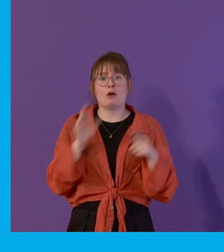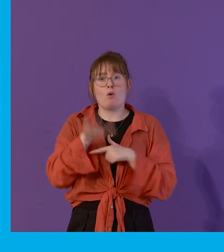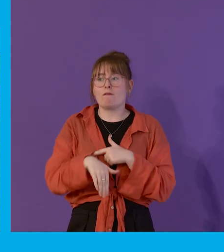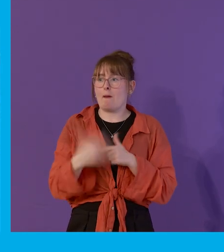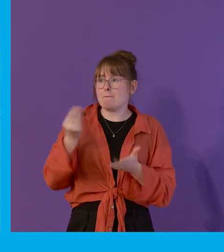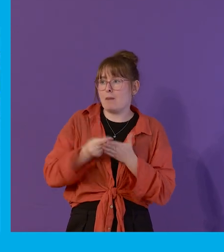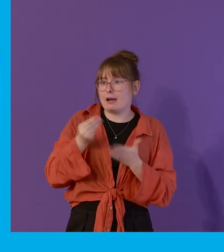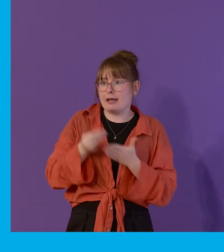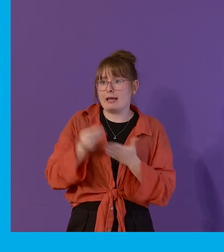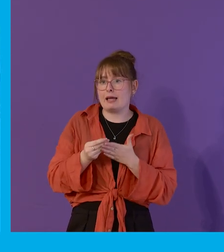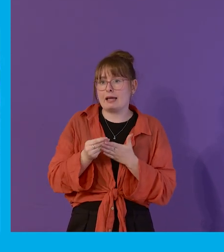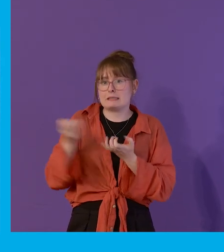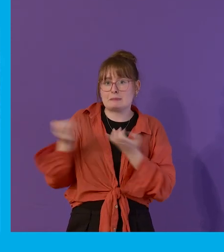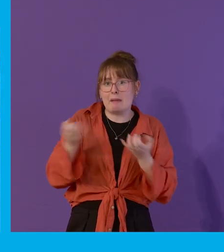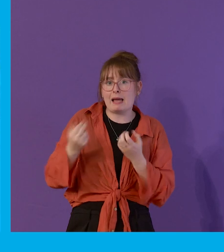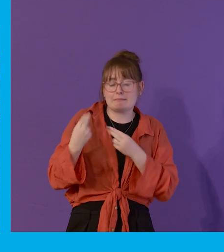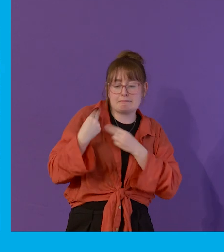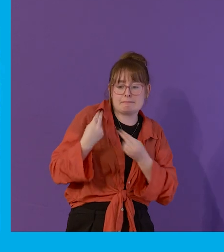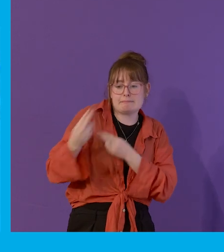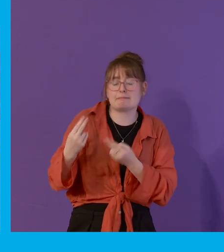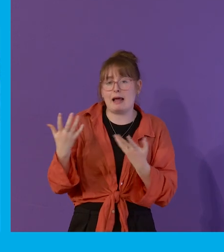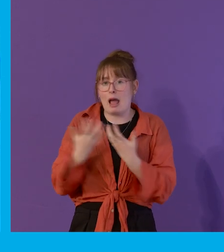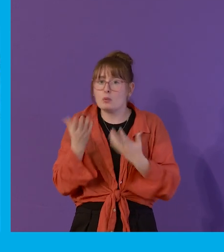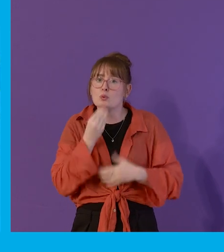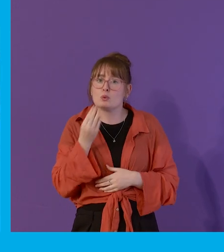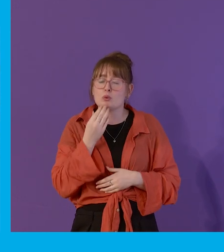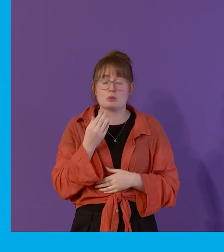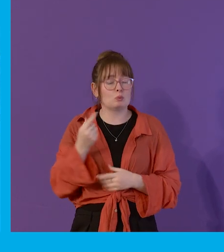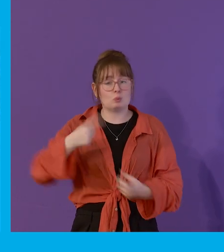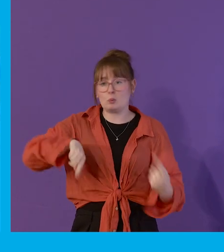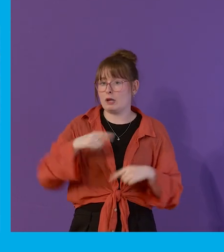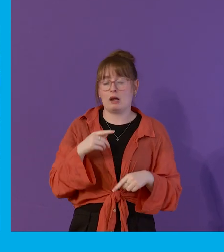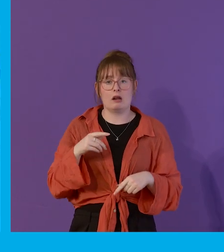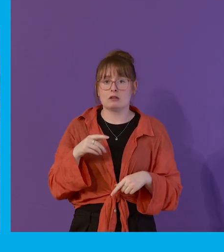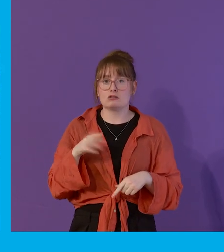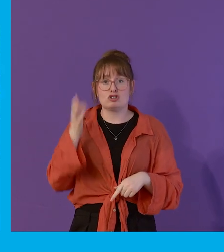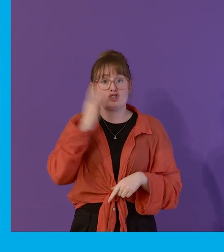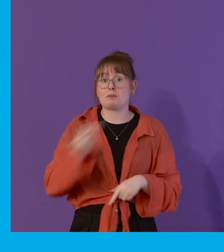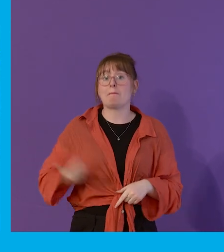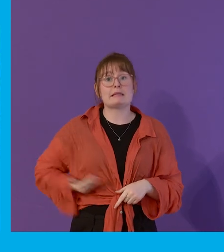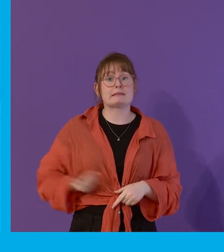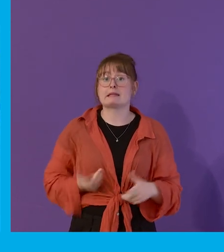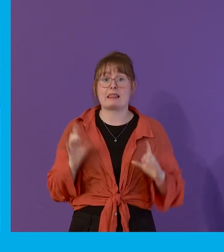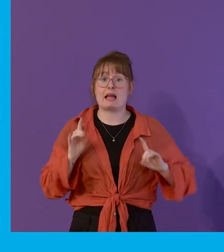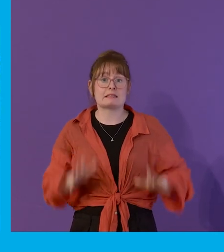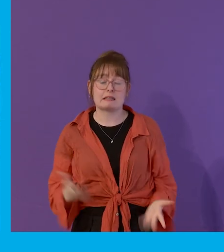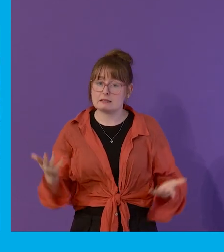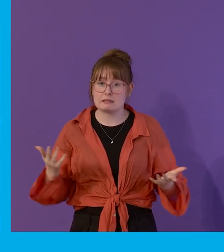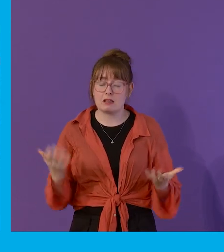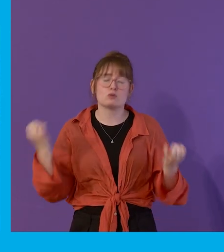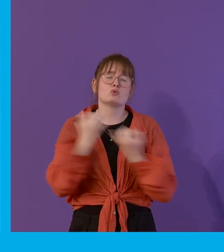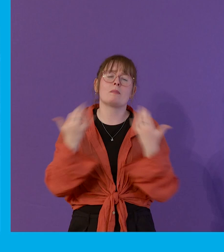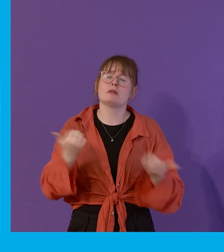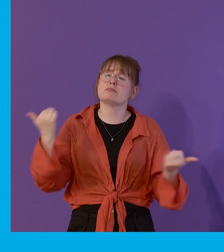money is portioned and allocated and used, we're still very, very much in a transactional mindset. And there are so many great